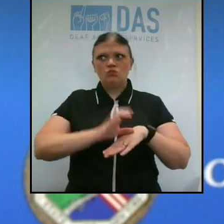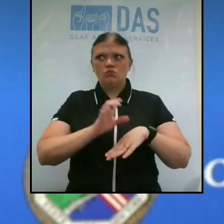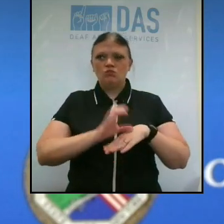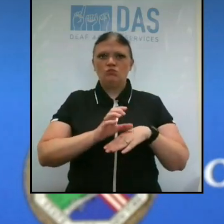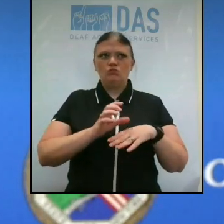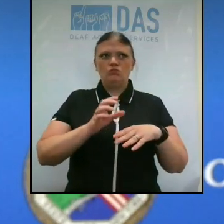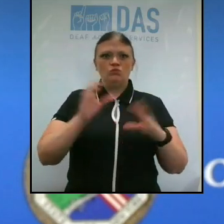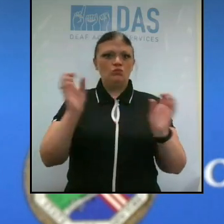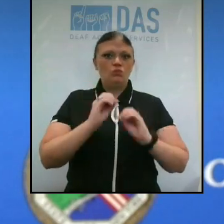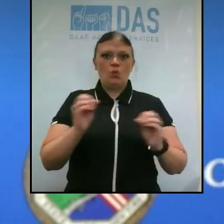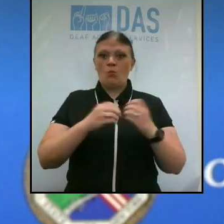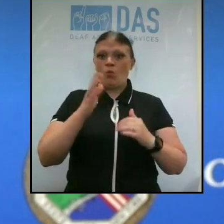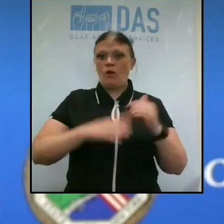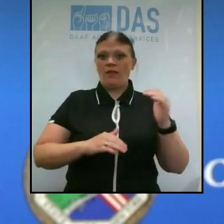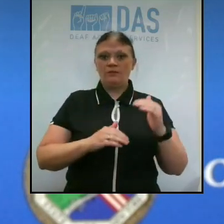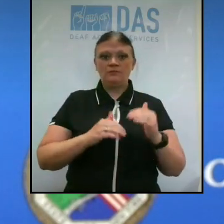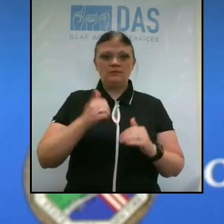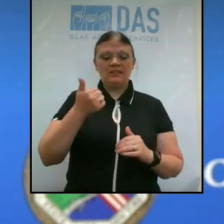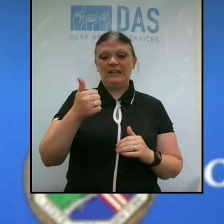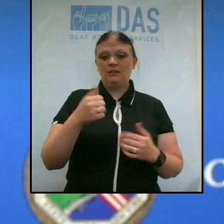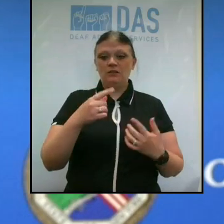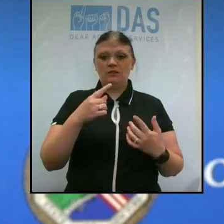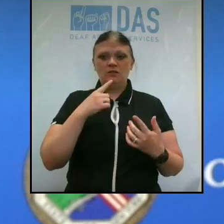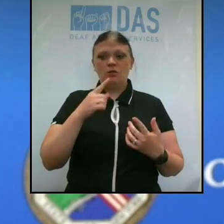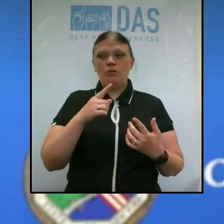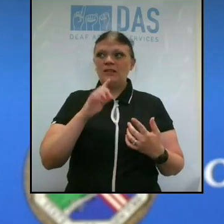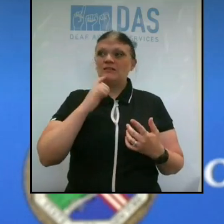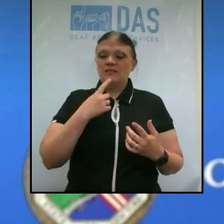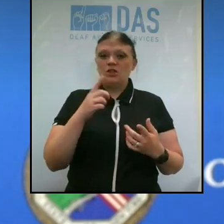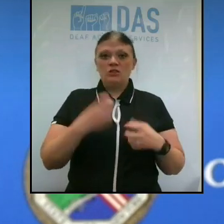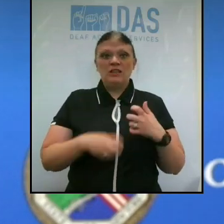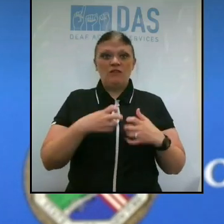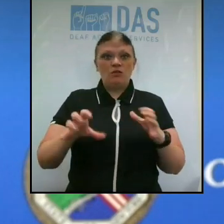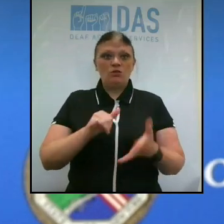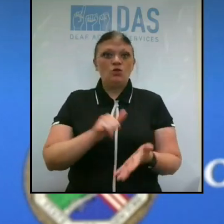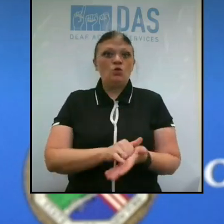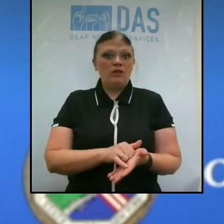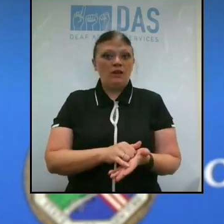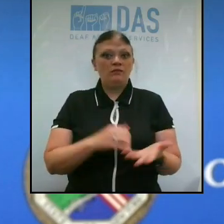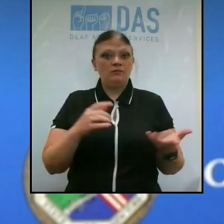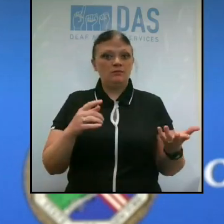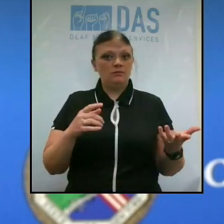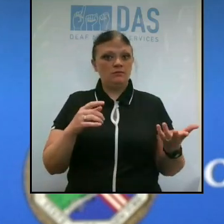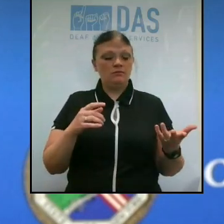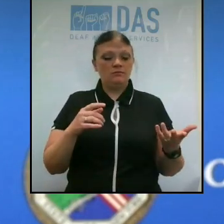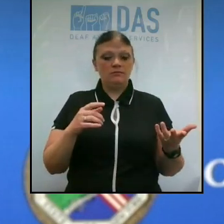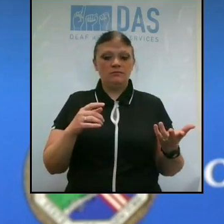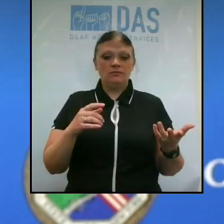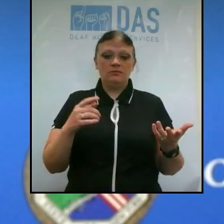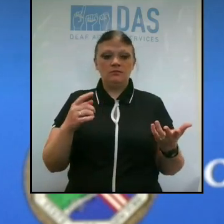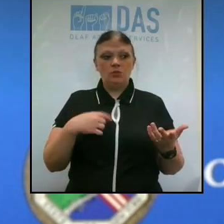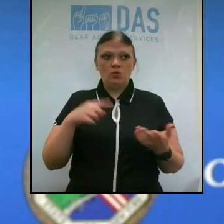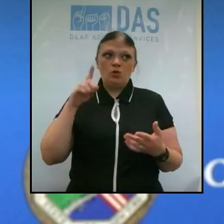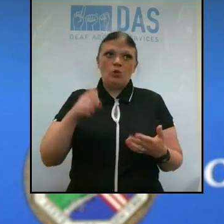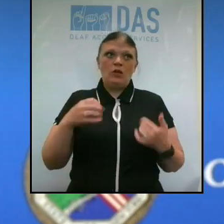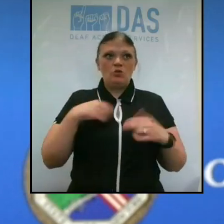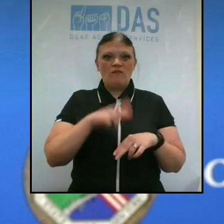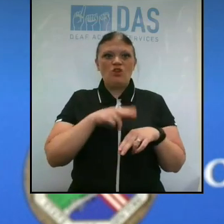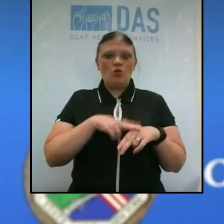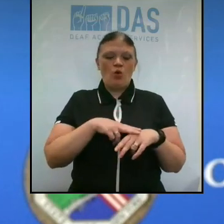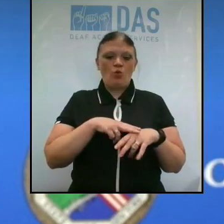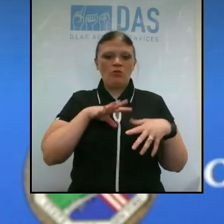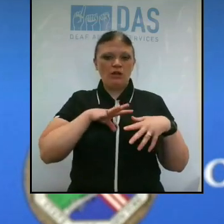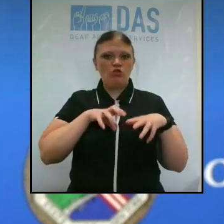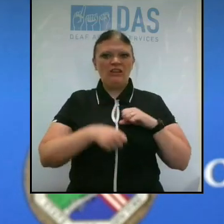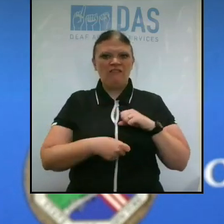10, of course. So it makes it exceptionally difficult to do that and have what would be the normal grieving process. So,